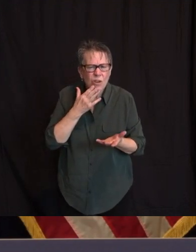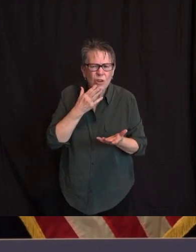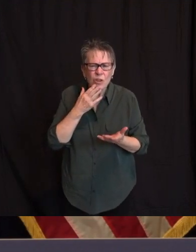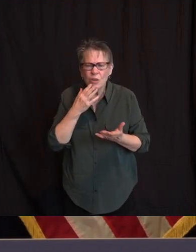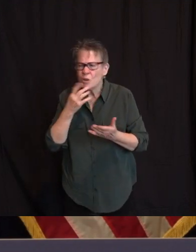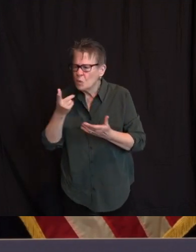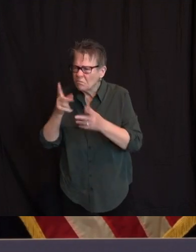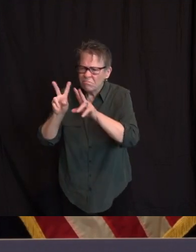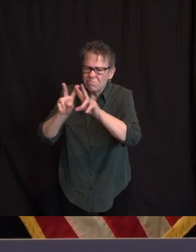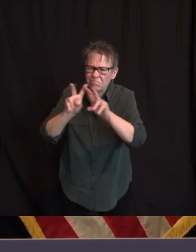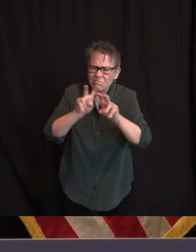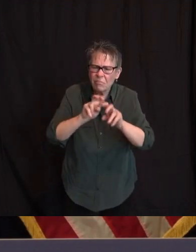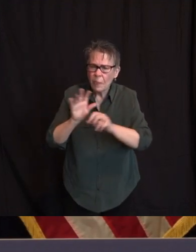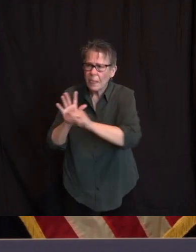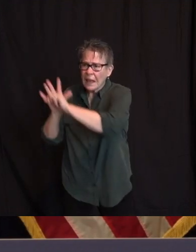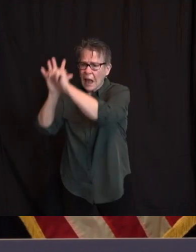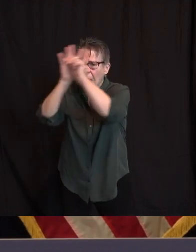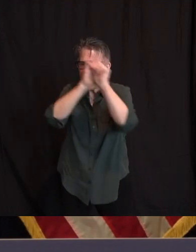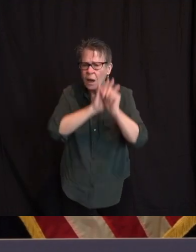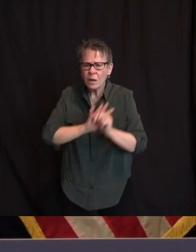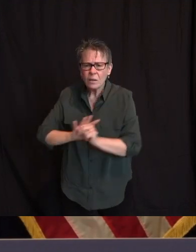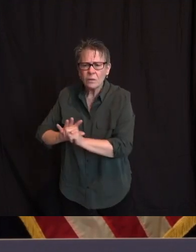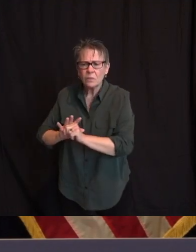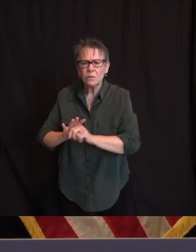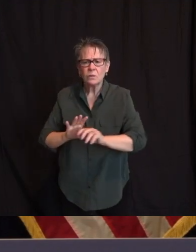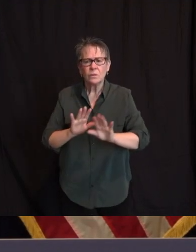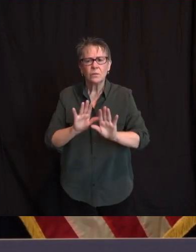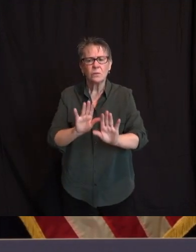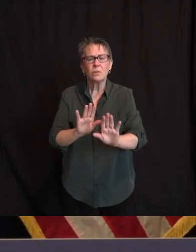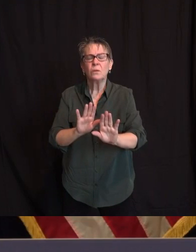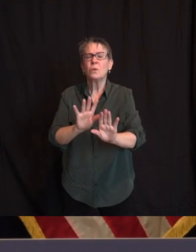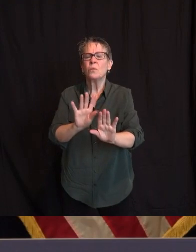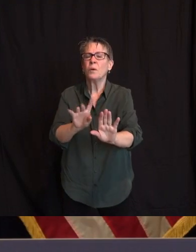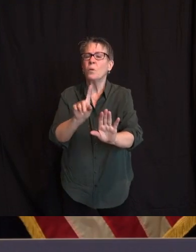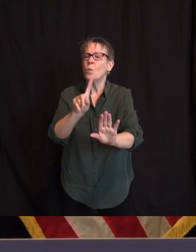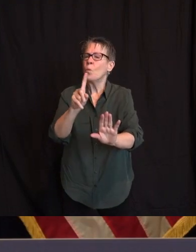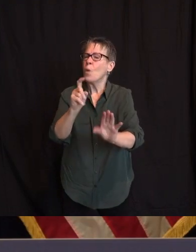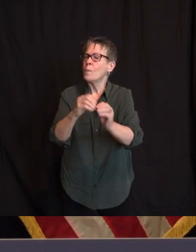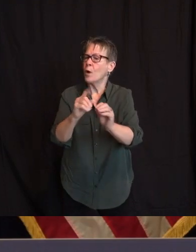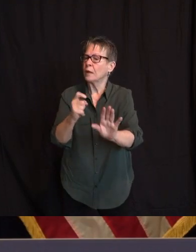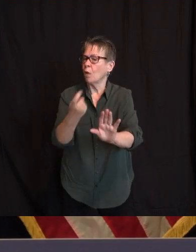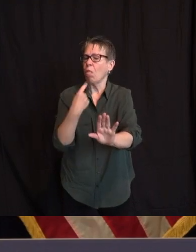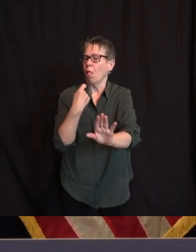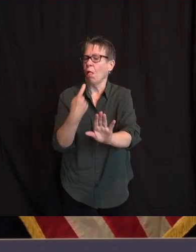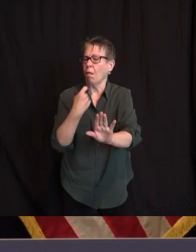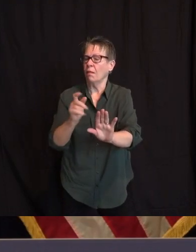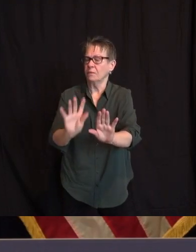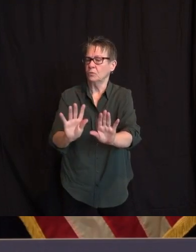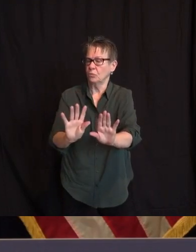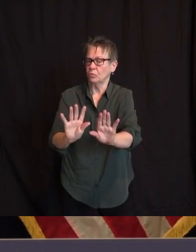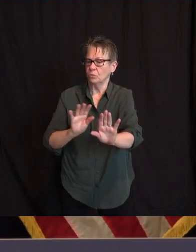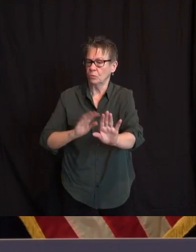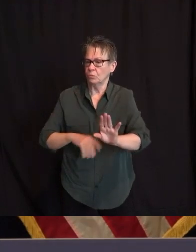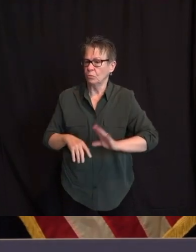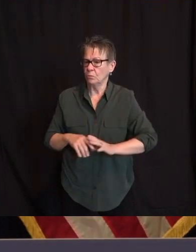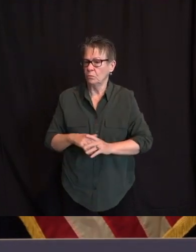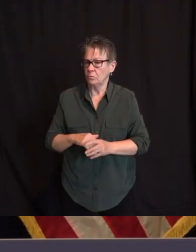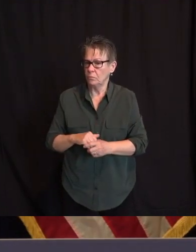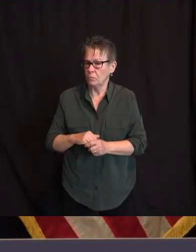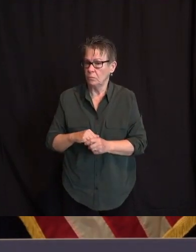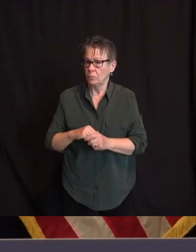please. I got one more. Specifically for you, Health Commissioner, while we are getting more ventilators in the state, we're seeing reports